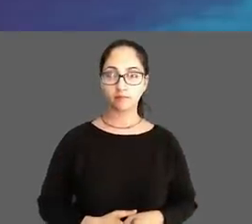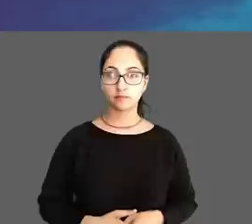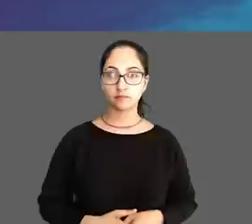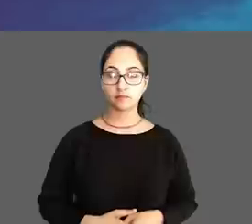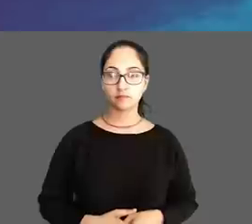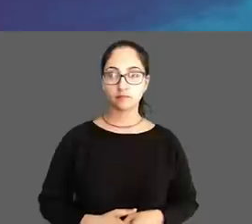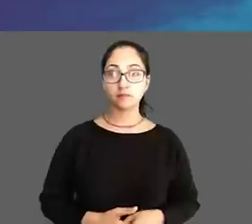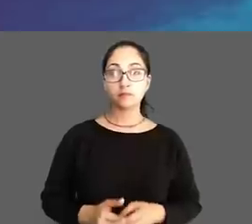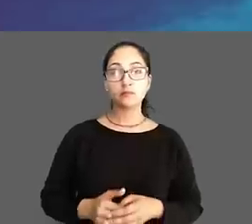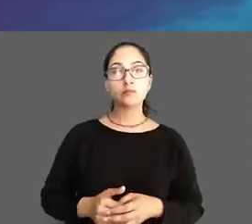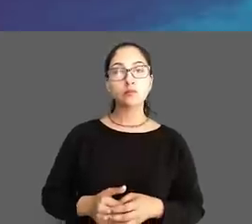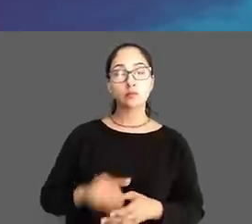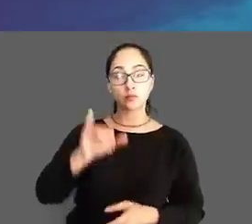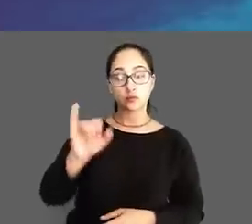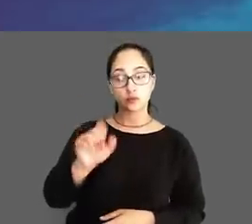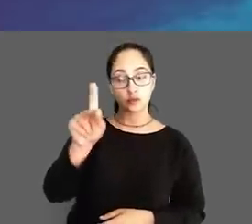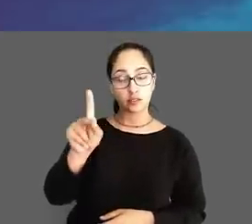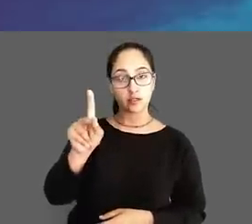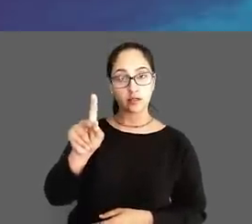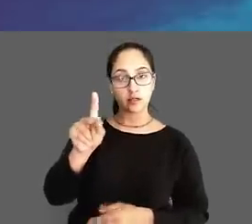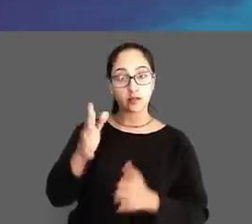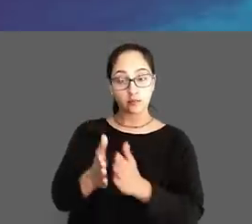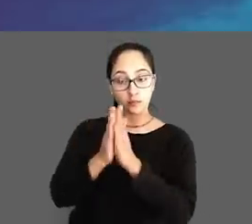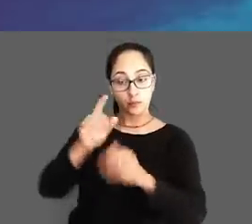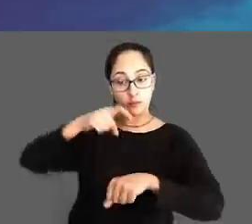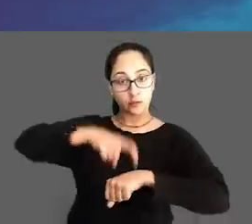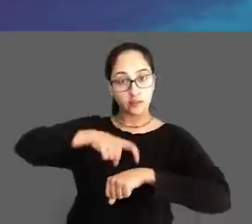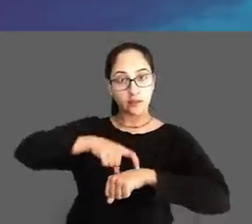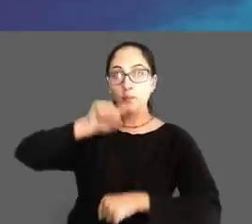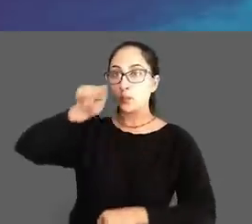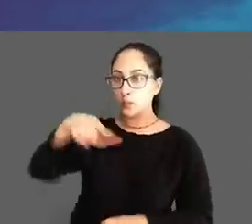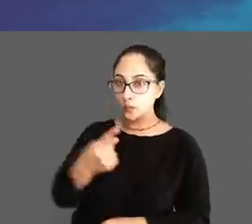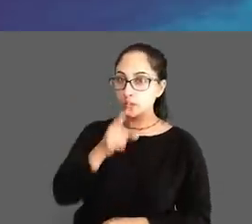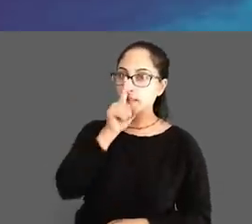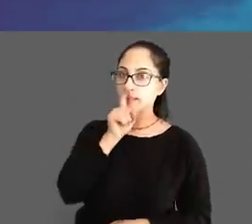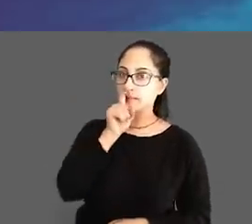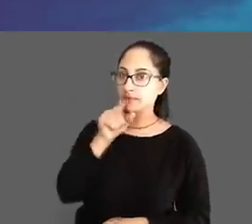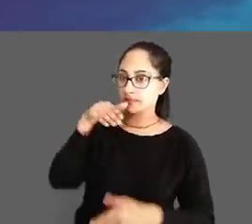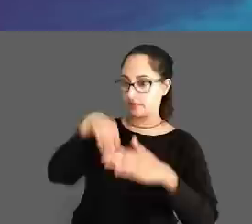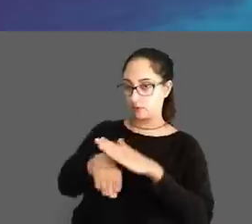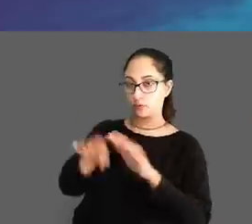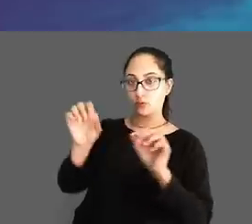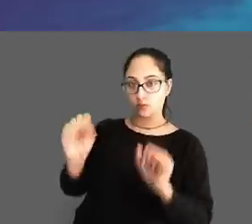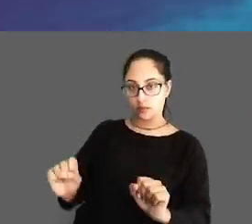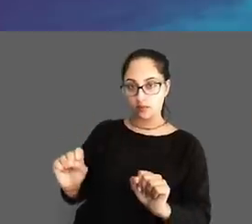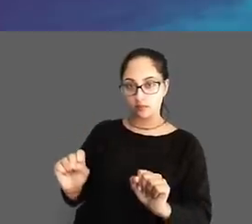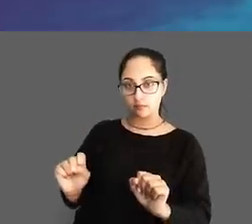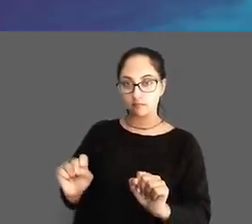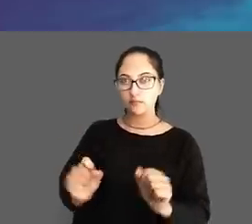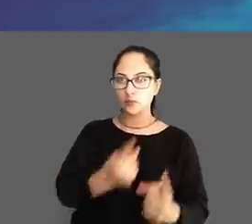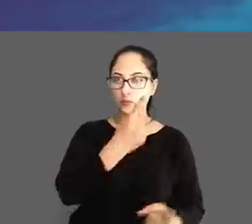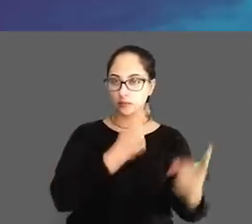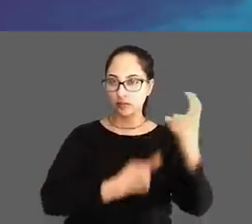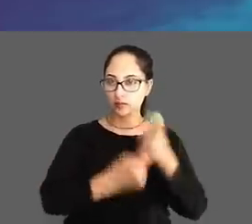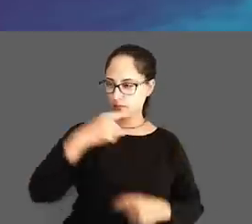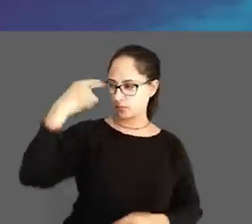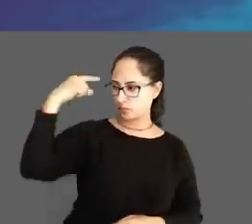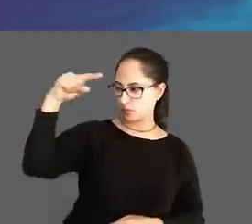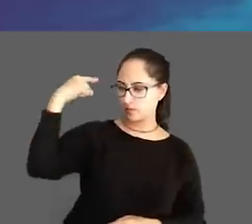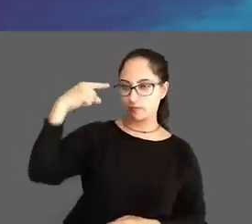and the question is, why are Ismailis only allowed in Jamaat Khanas during times of